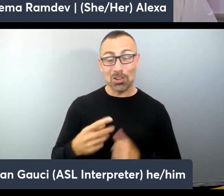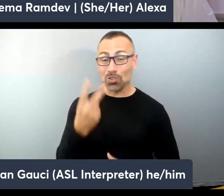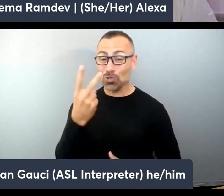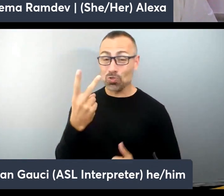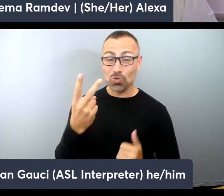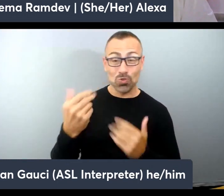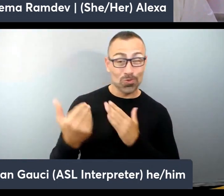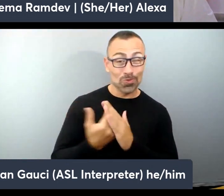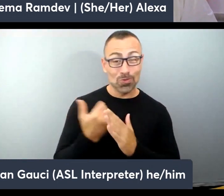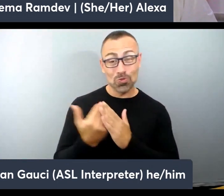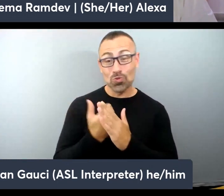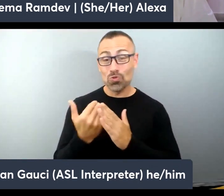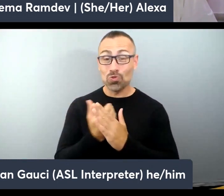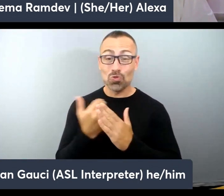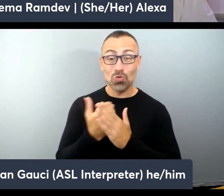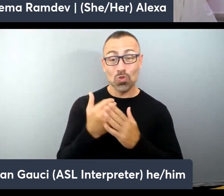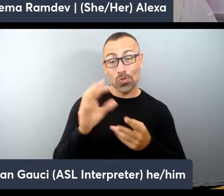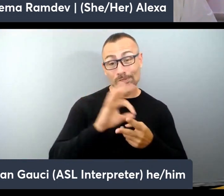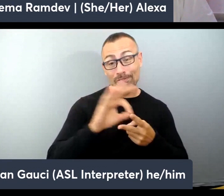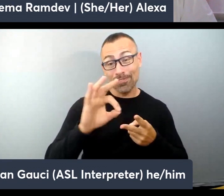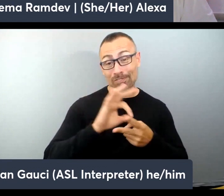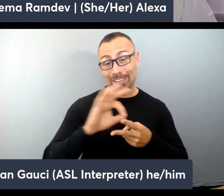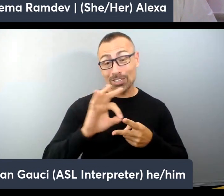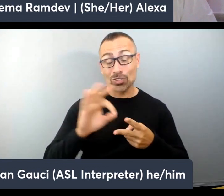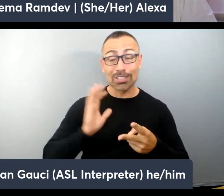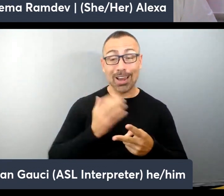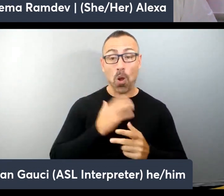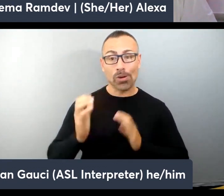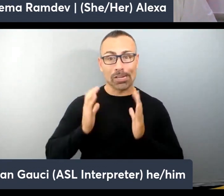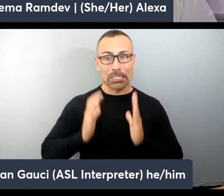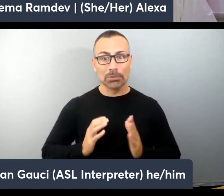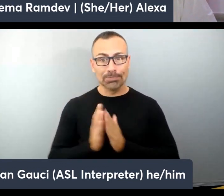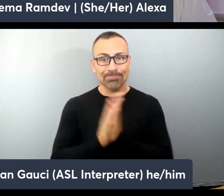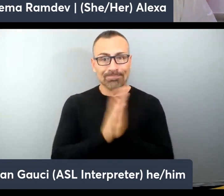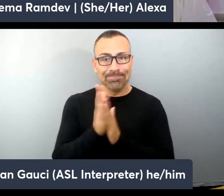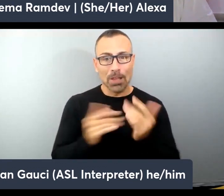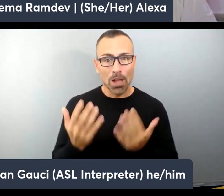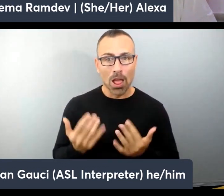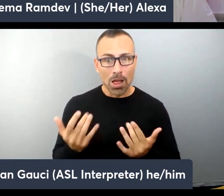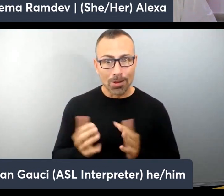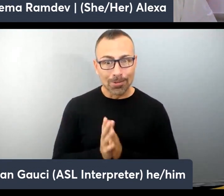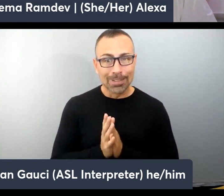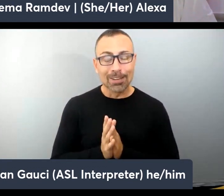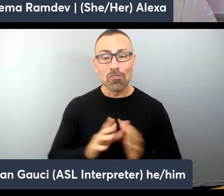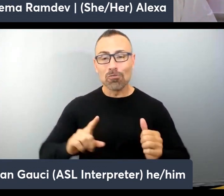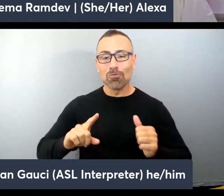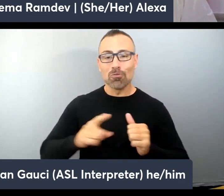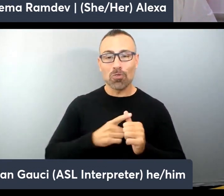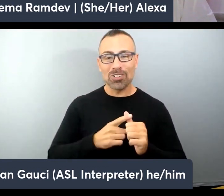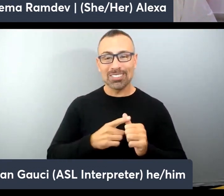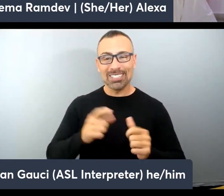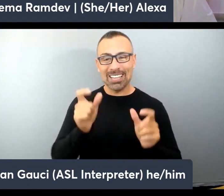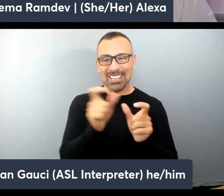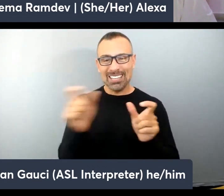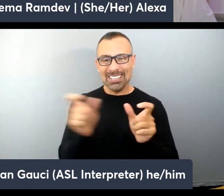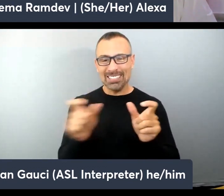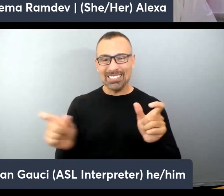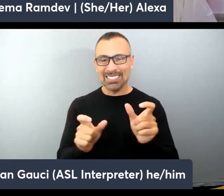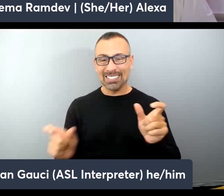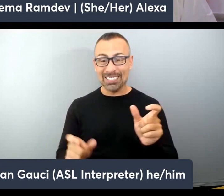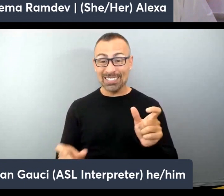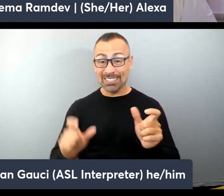our customers have been eagerly waiting for. First is the launch of smaller instances to handle low volume and